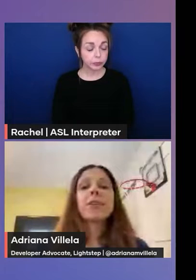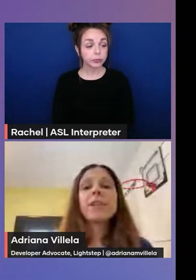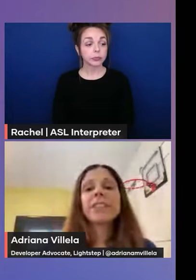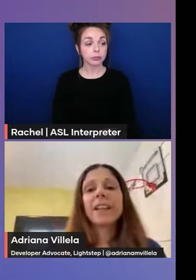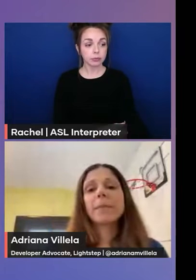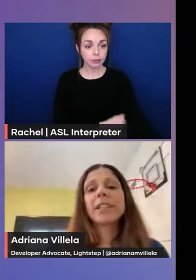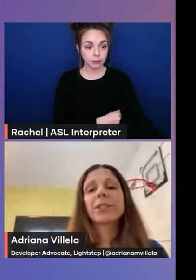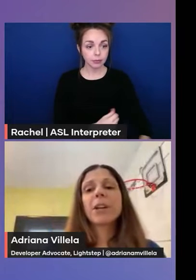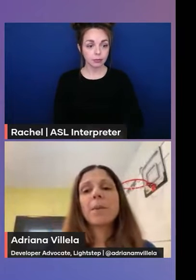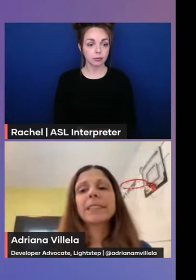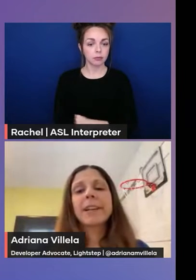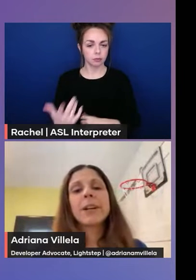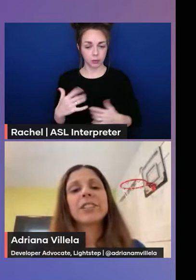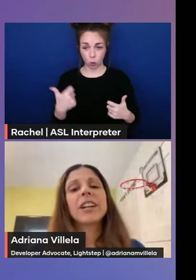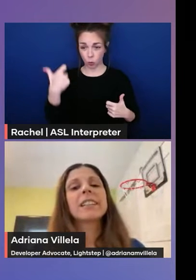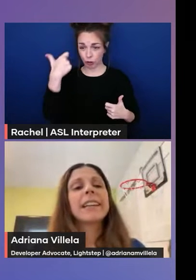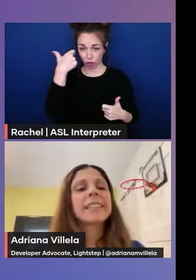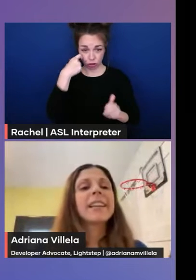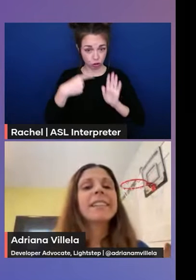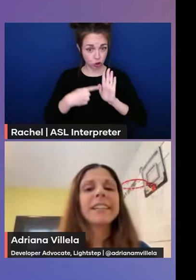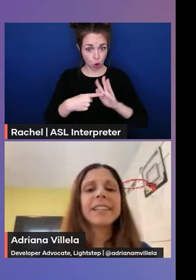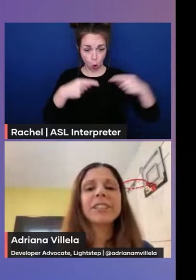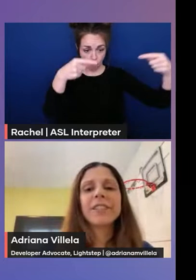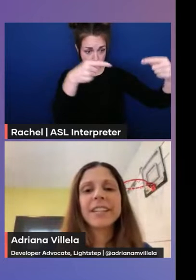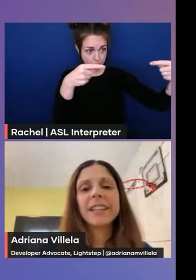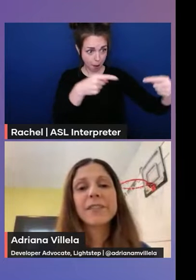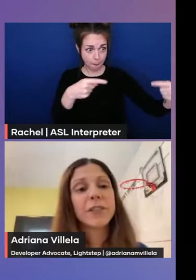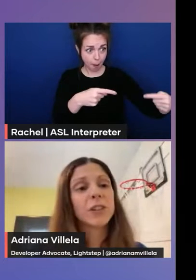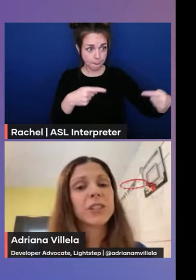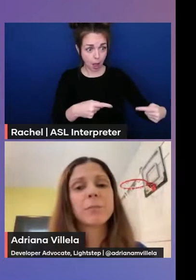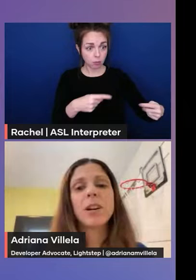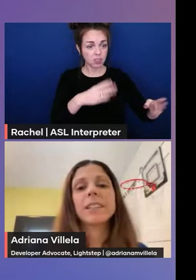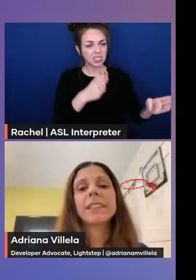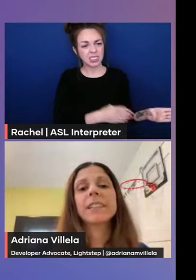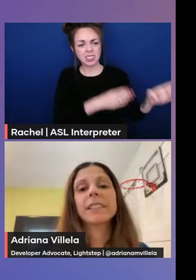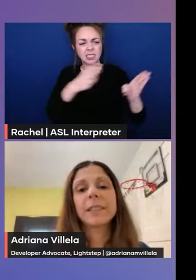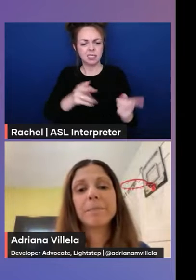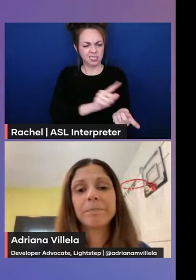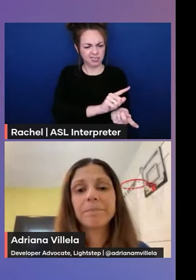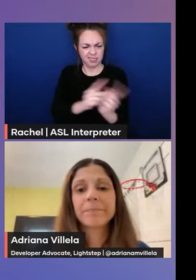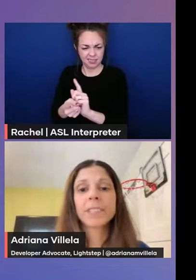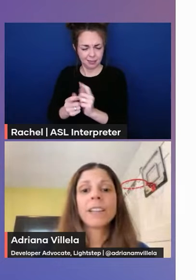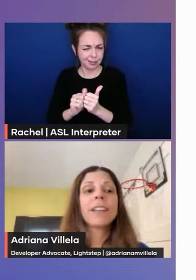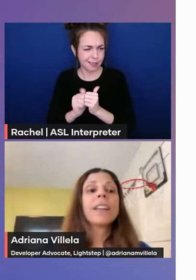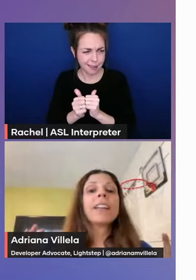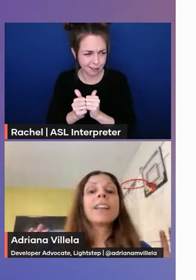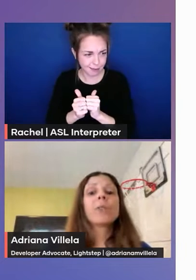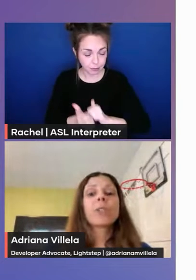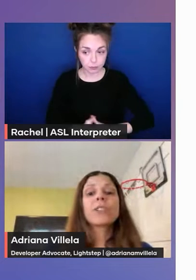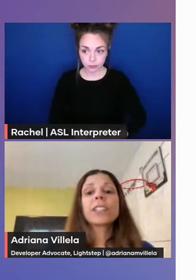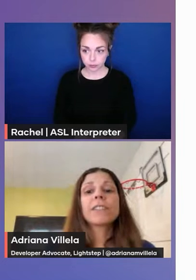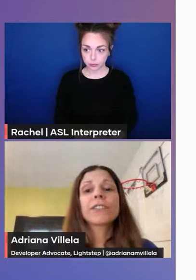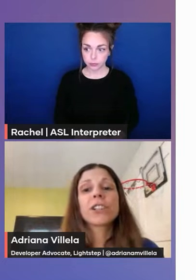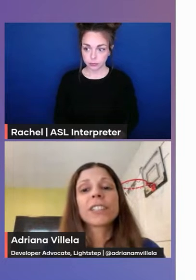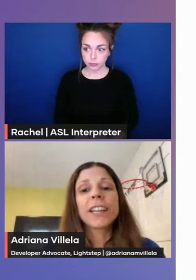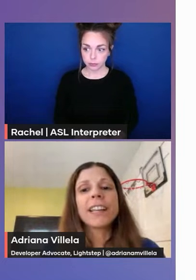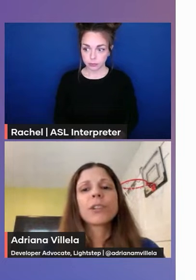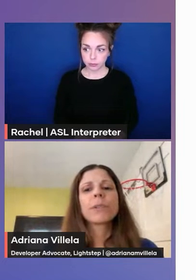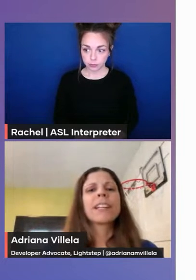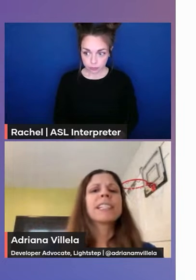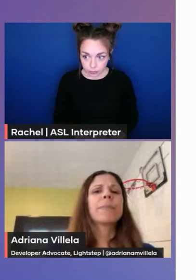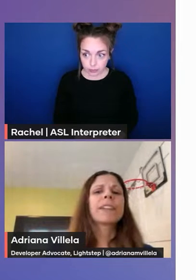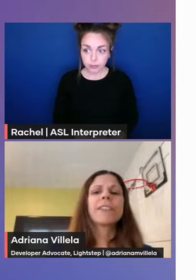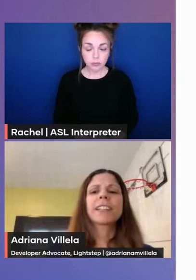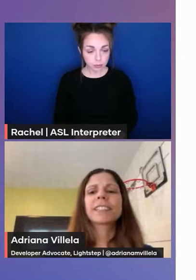So now that we've established some common language, let's dig into the conversion process. In order to convert